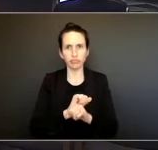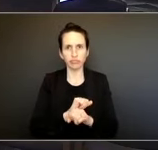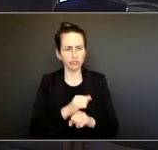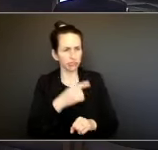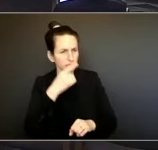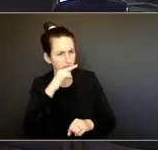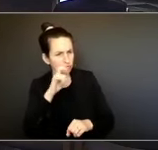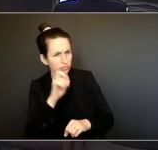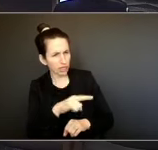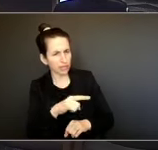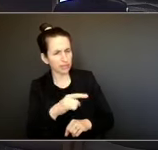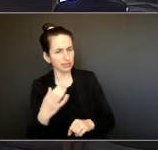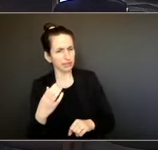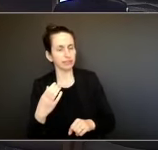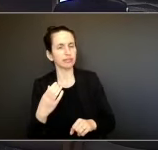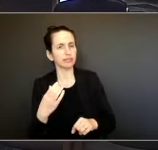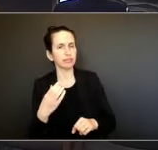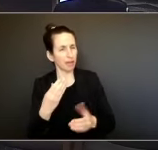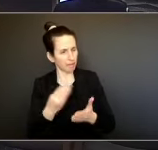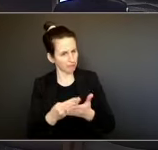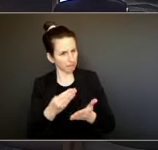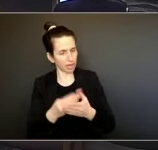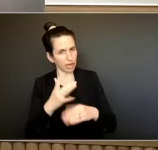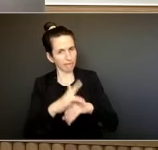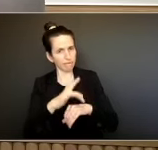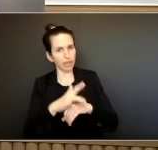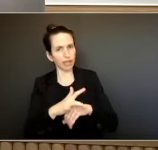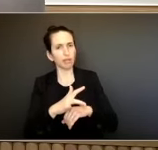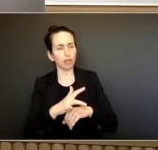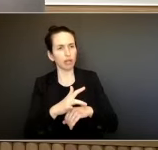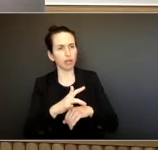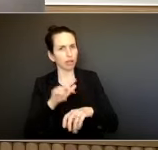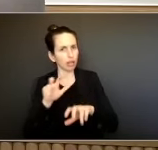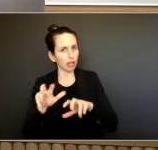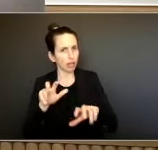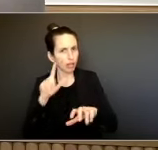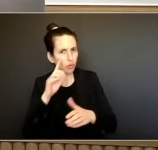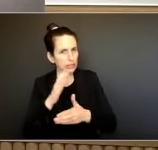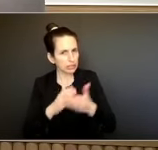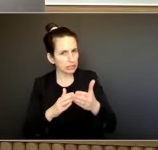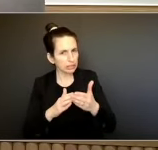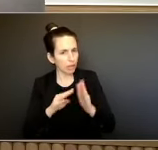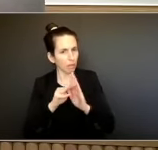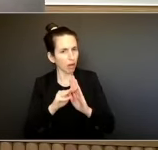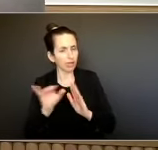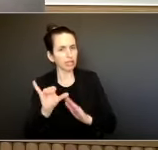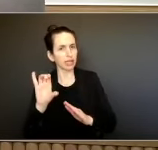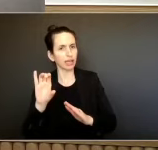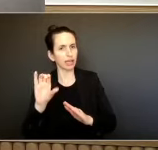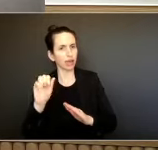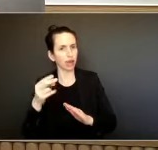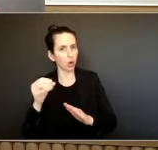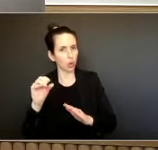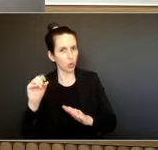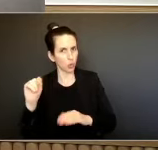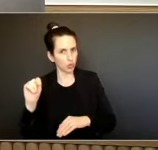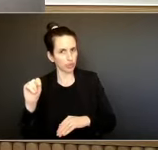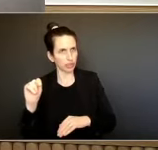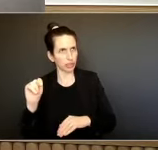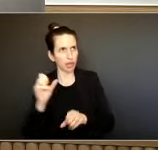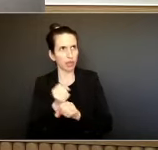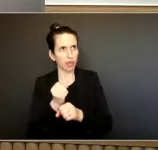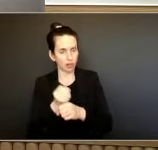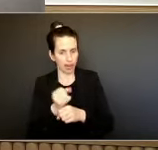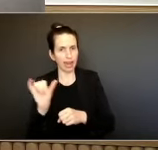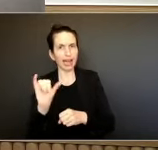made available for some of the models like Cahoots were made available as grants to counties, and not all